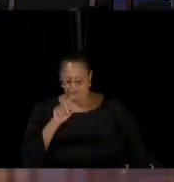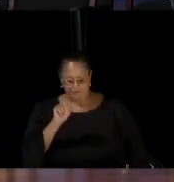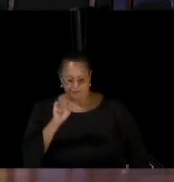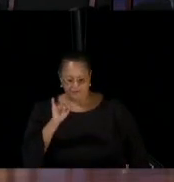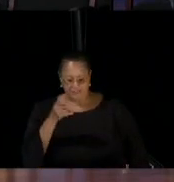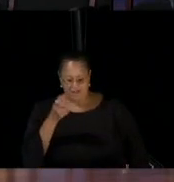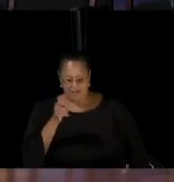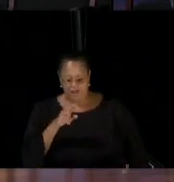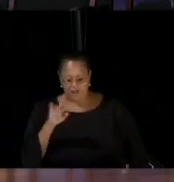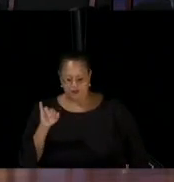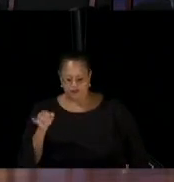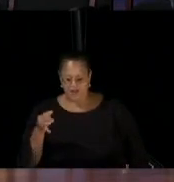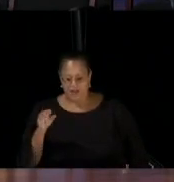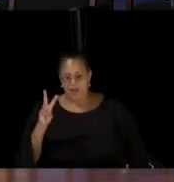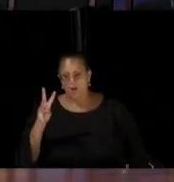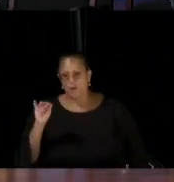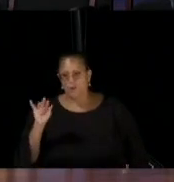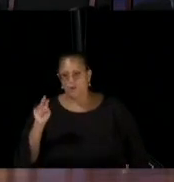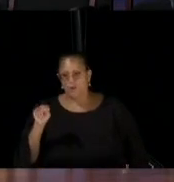Tyler J. Windsor.